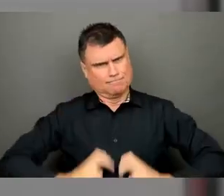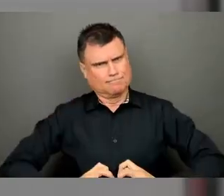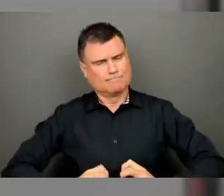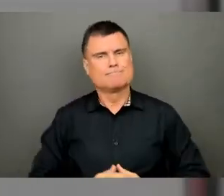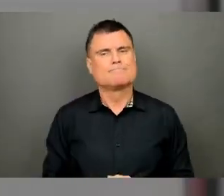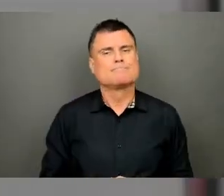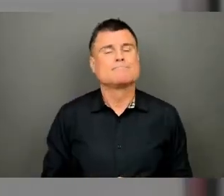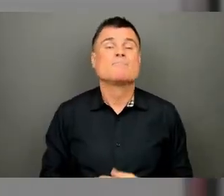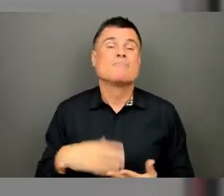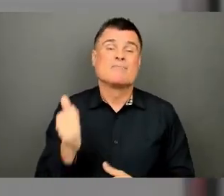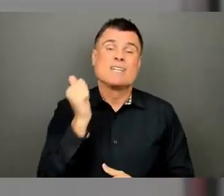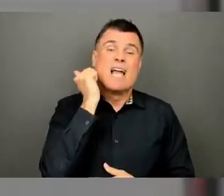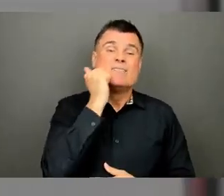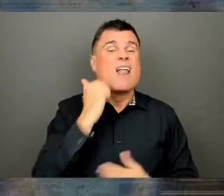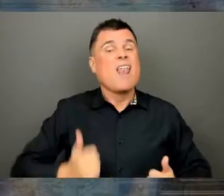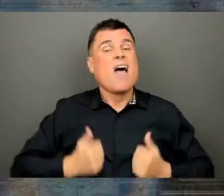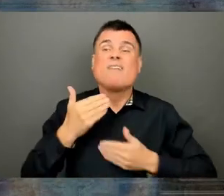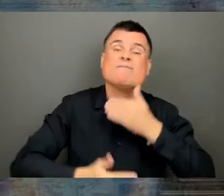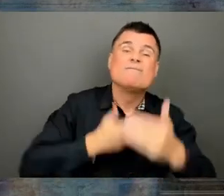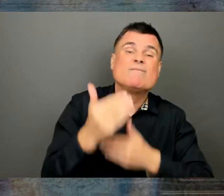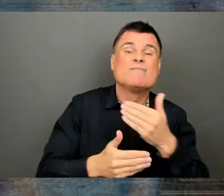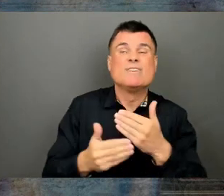What do you do when things are challenging for you?